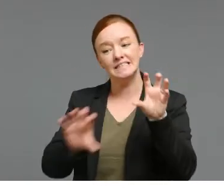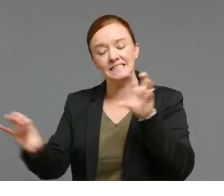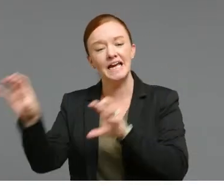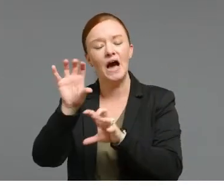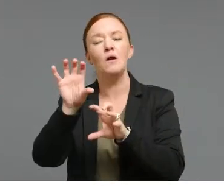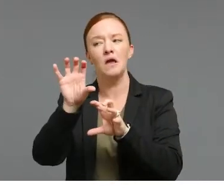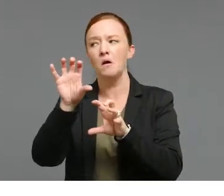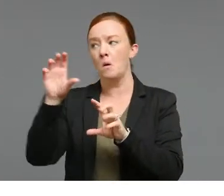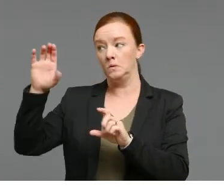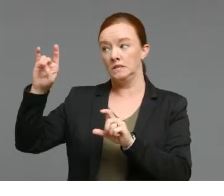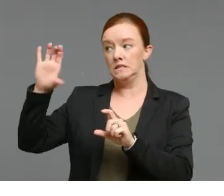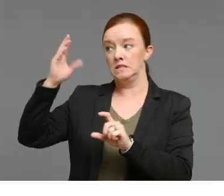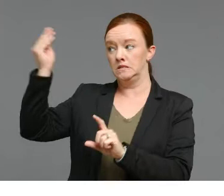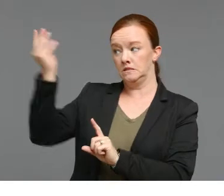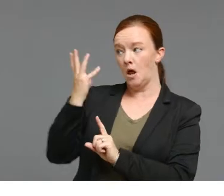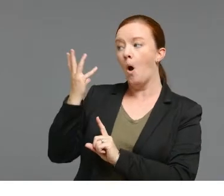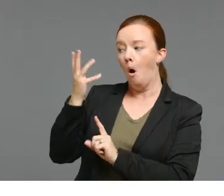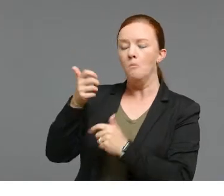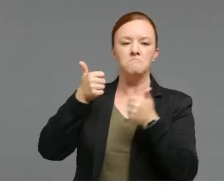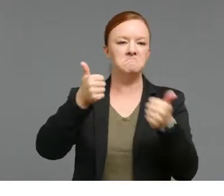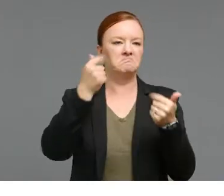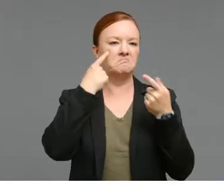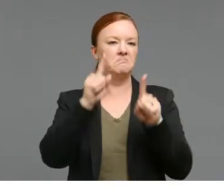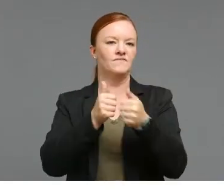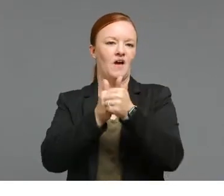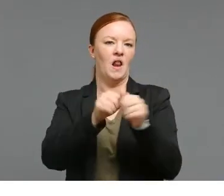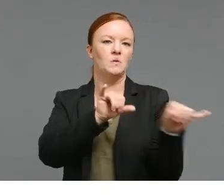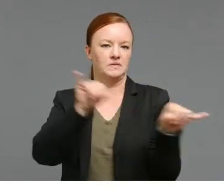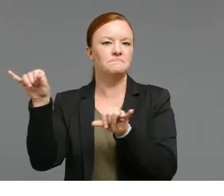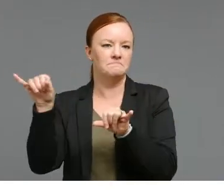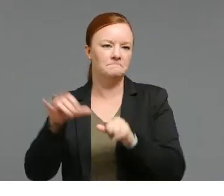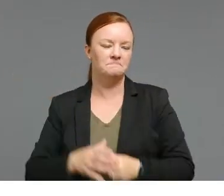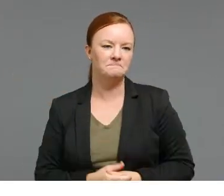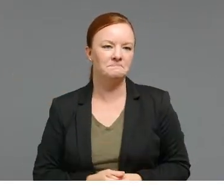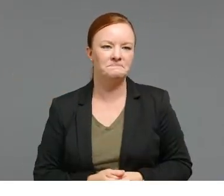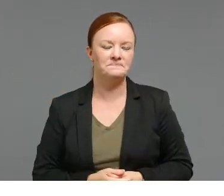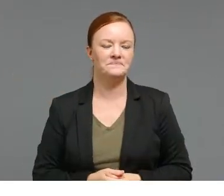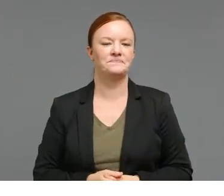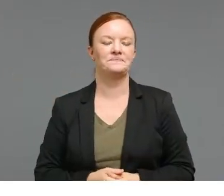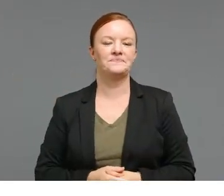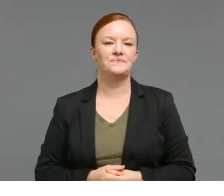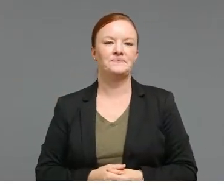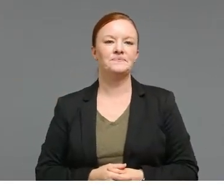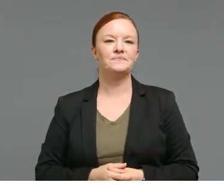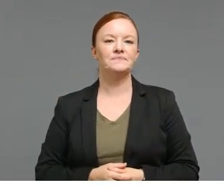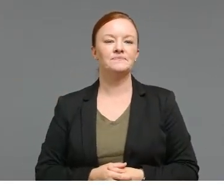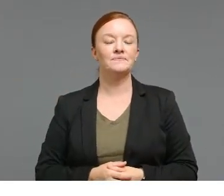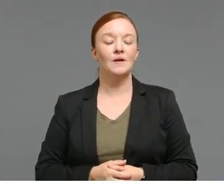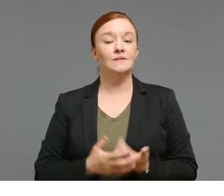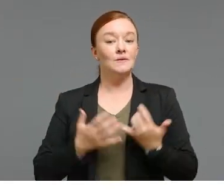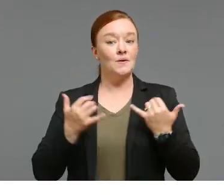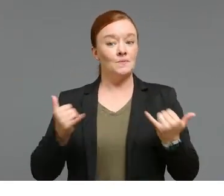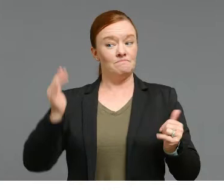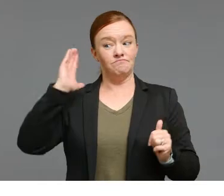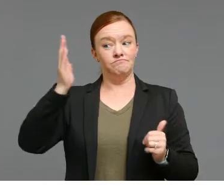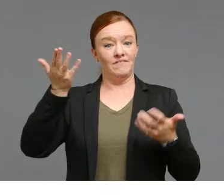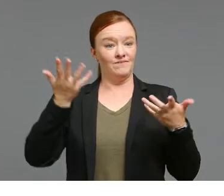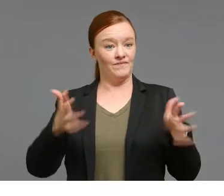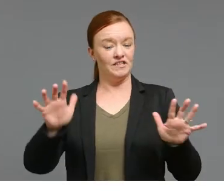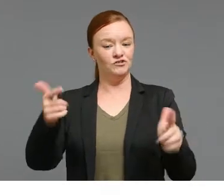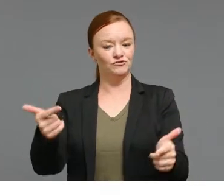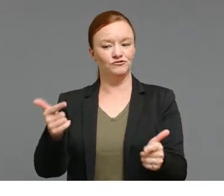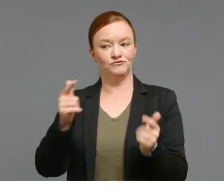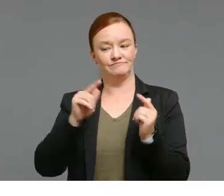after CDC made that new recommendation. And with that, I will open it up